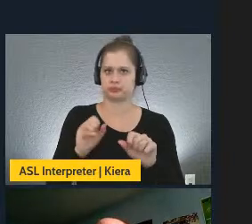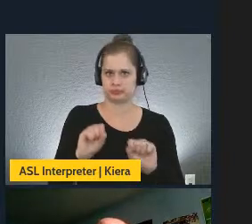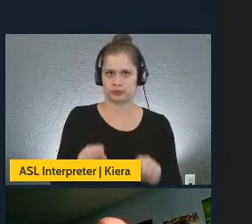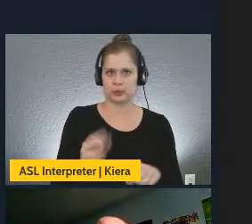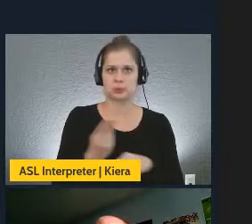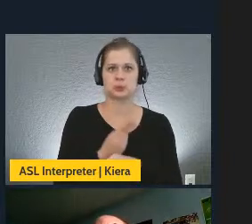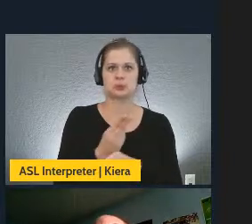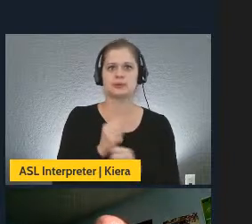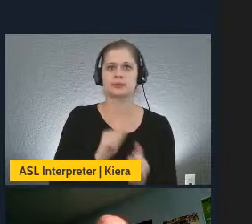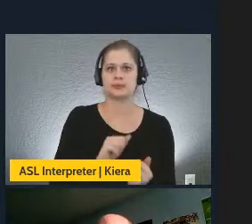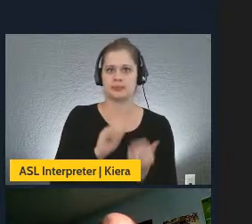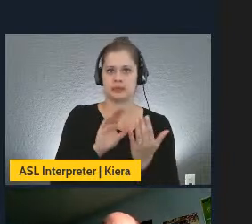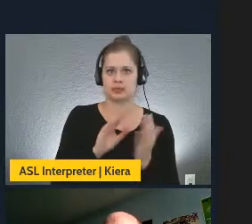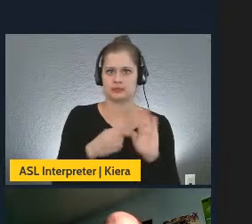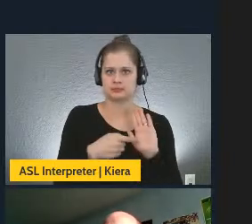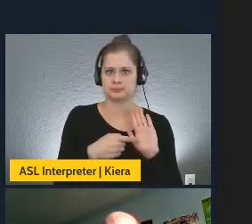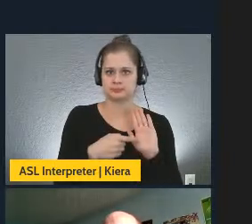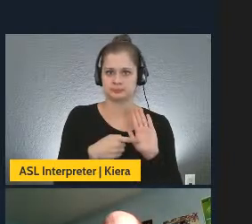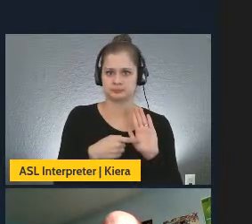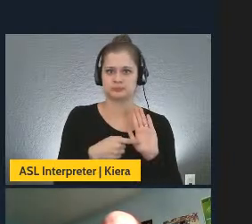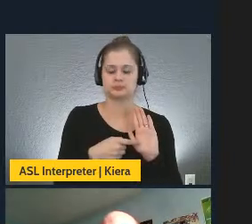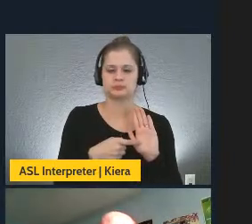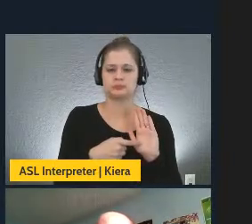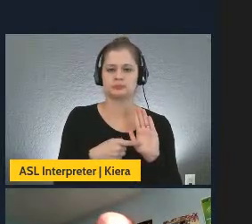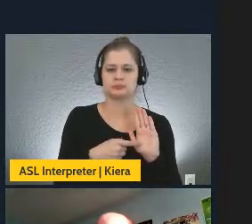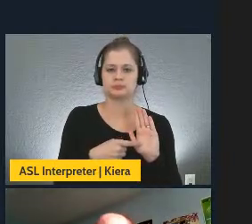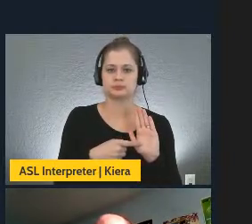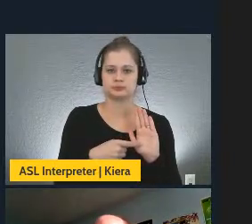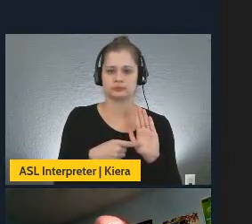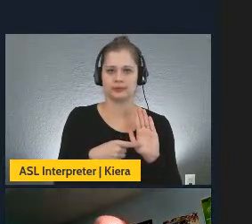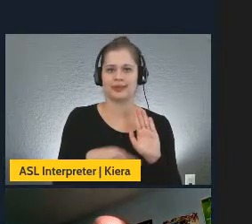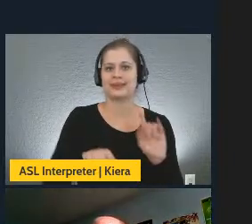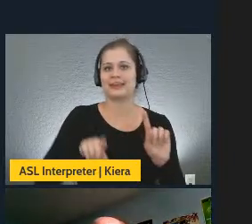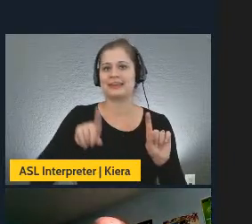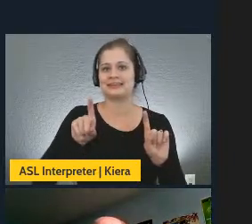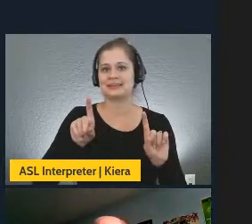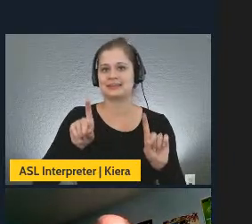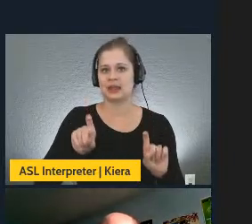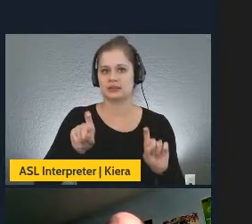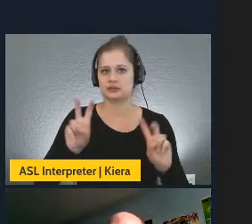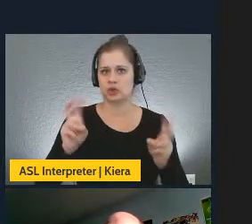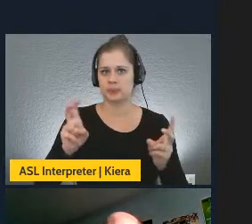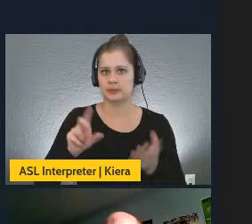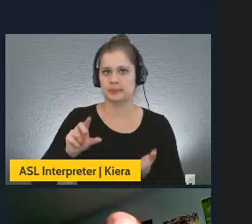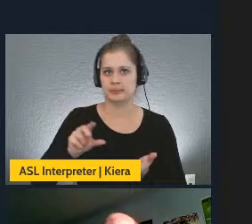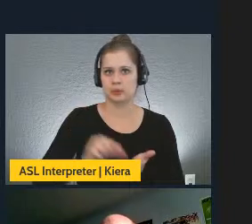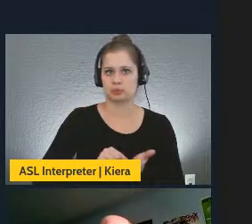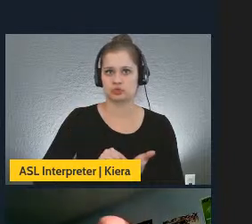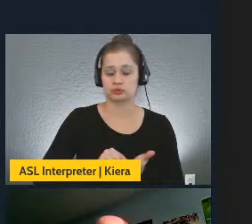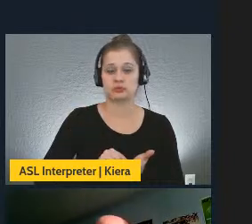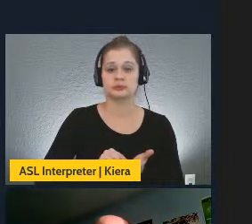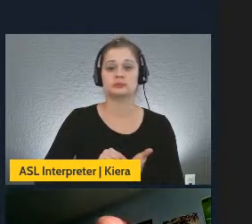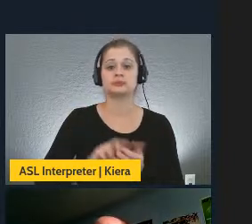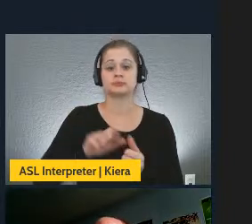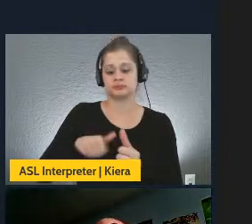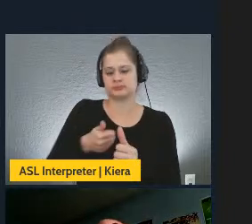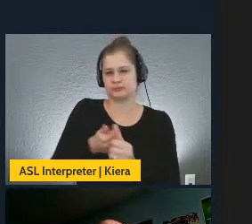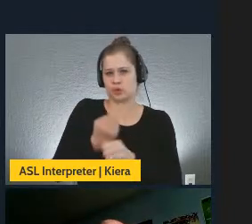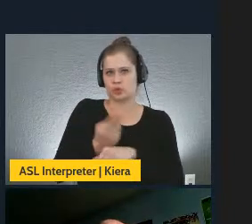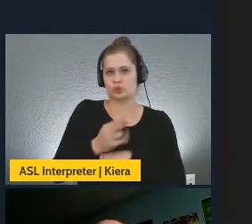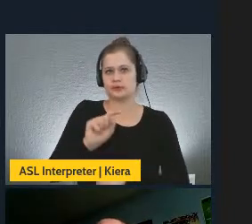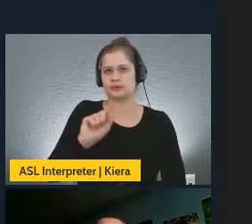get a test topic to publish on. And behind the scenes, it's used the tag to get the